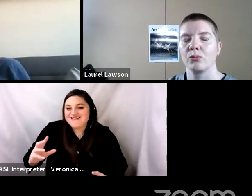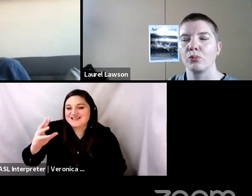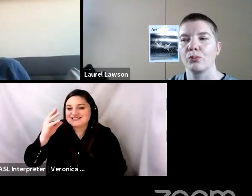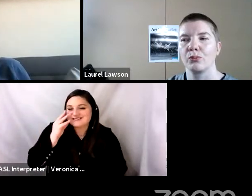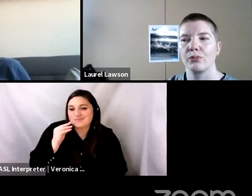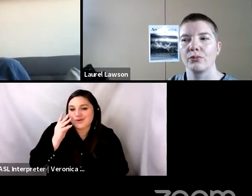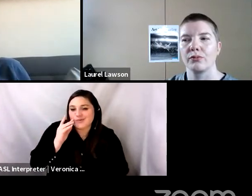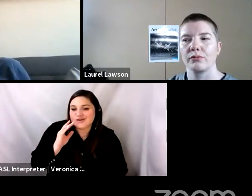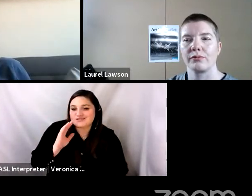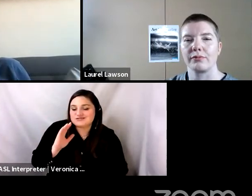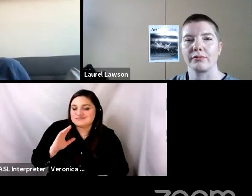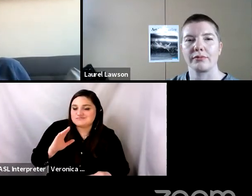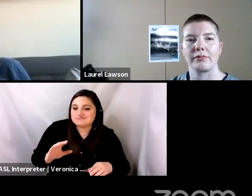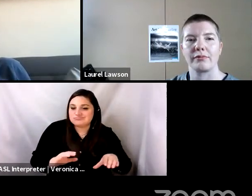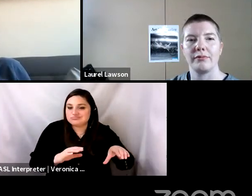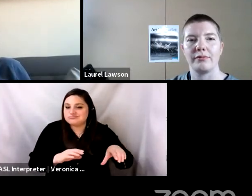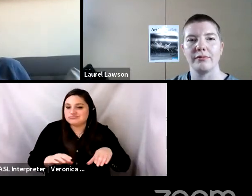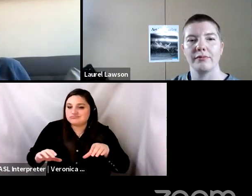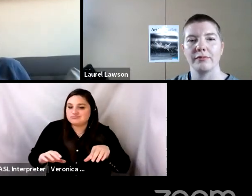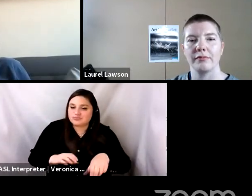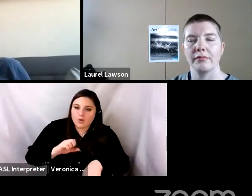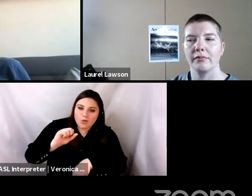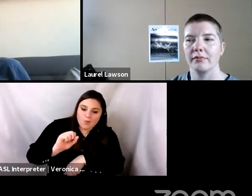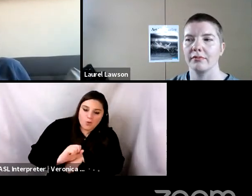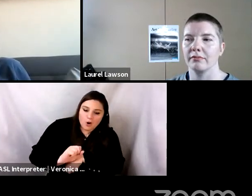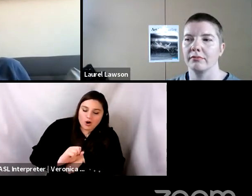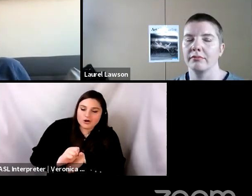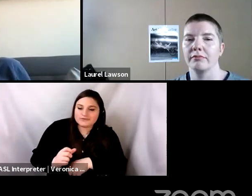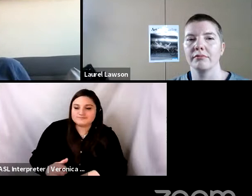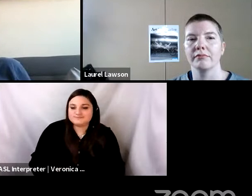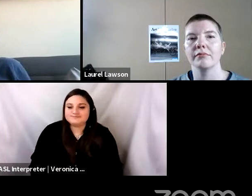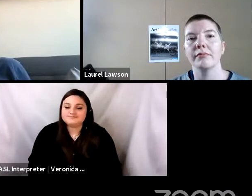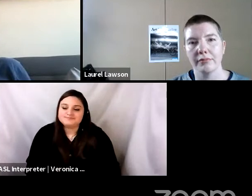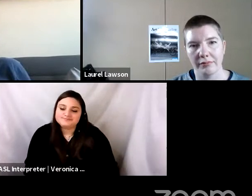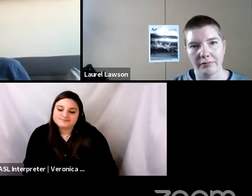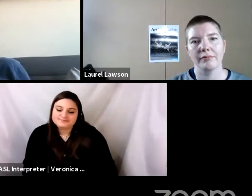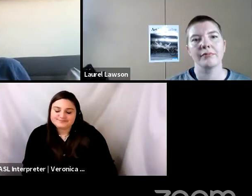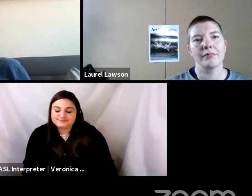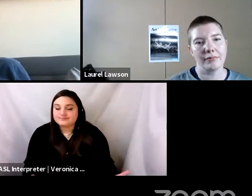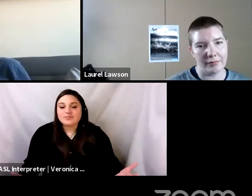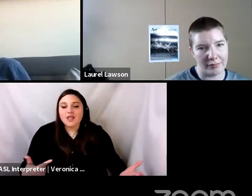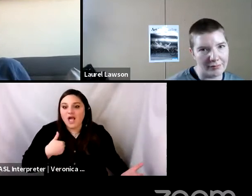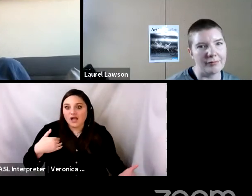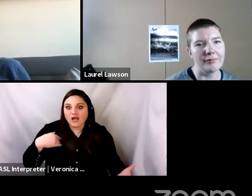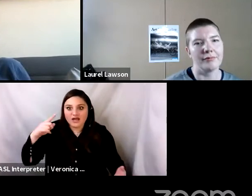Maybe it happens and it's not felt or seen. I have other like swirling